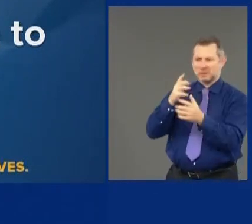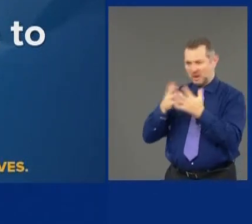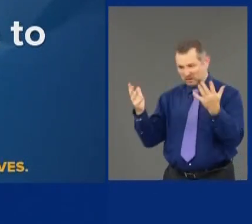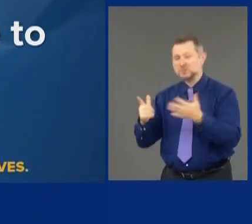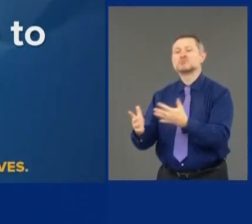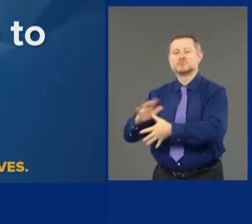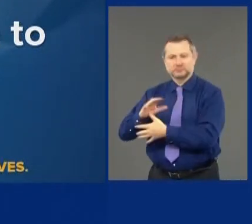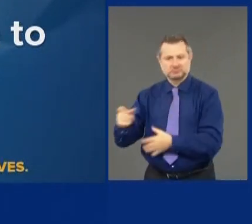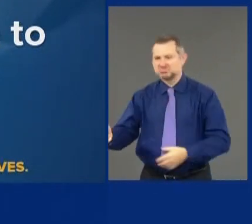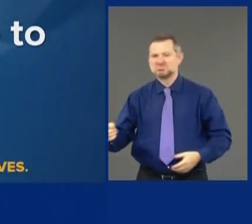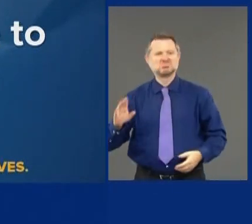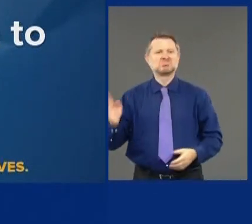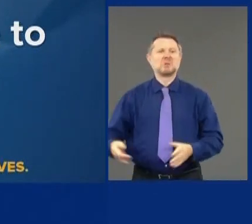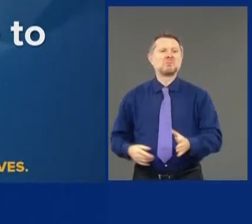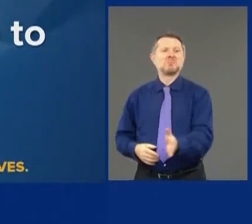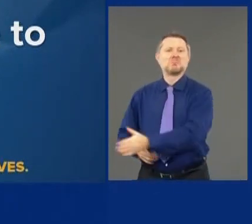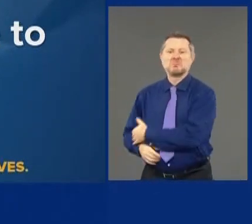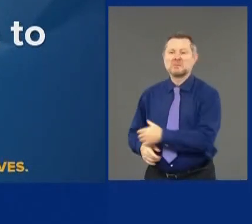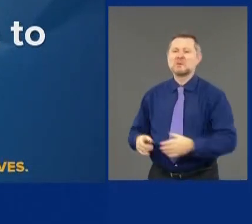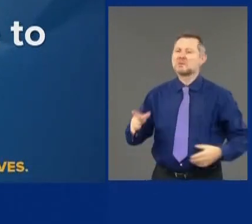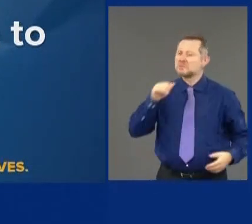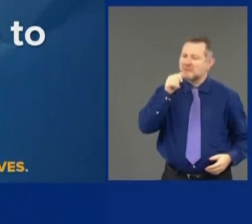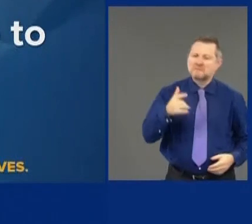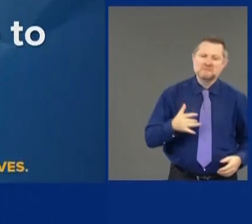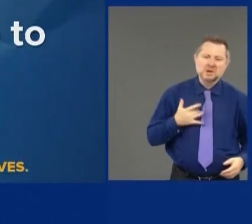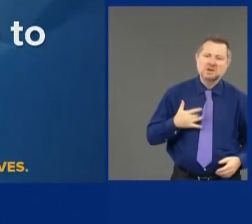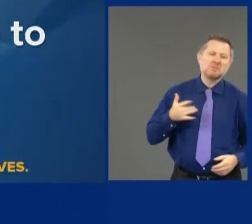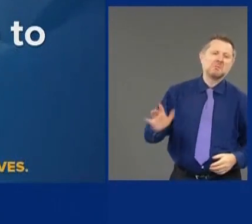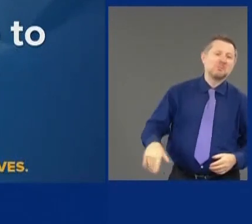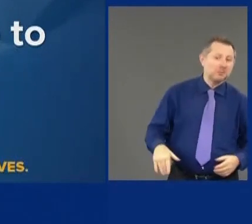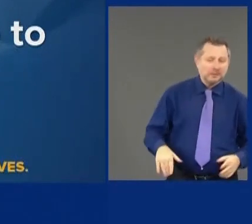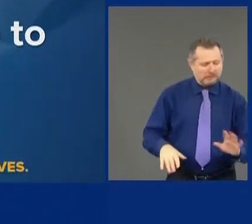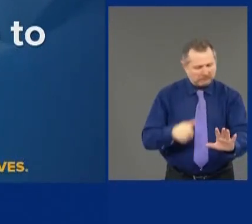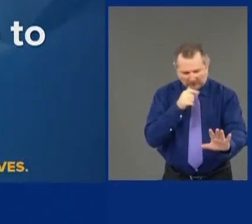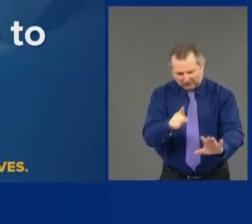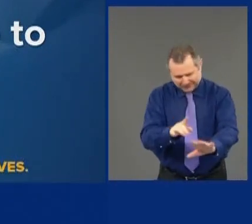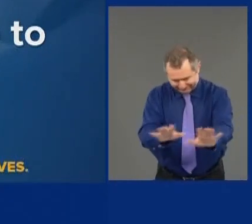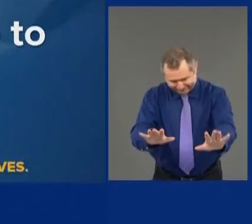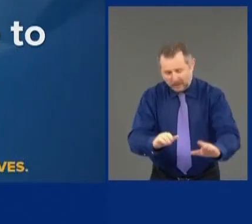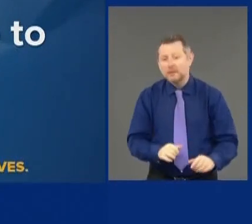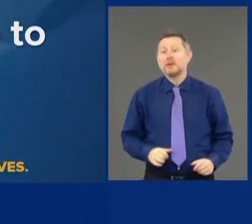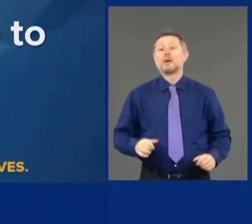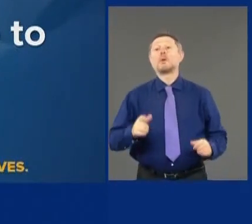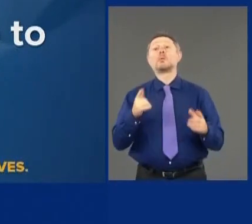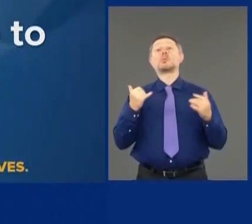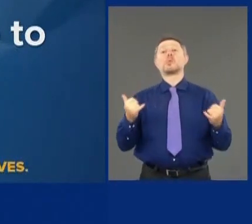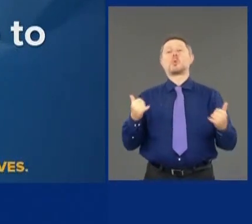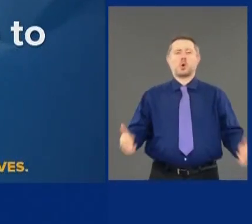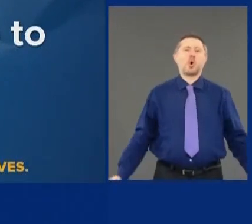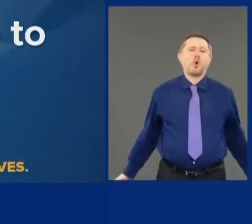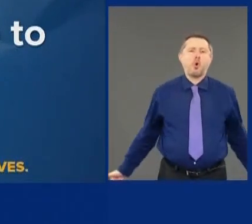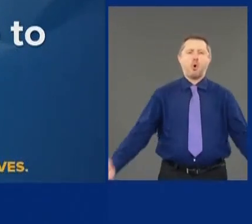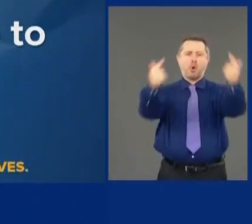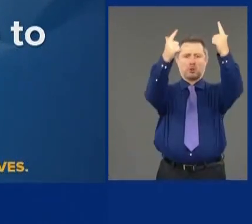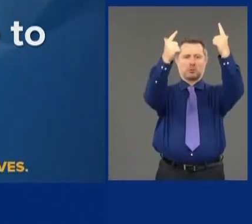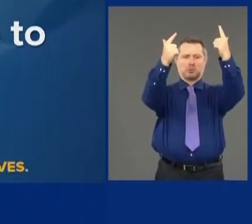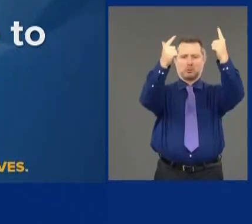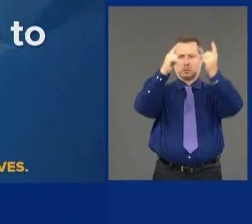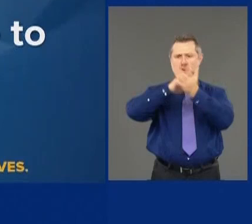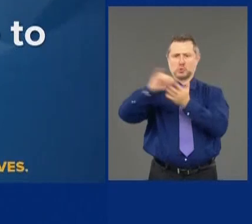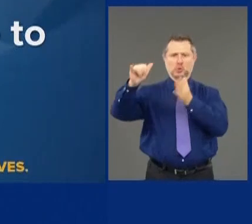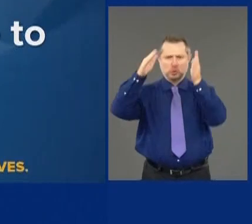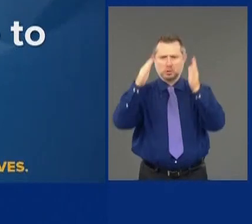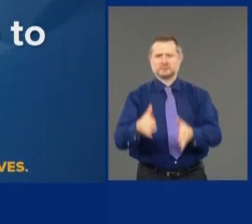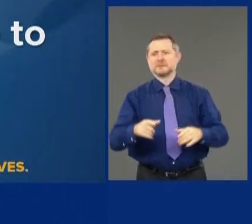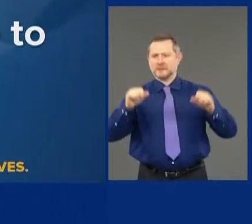opening testing to all New Yorkers. We have that much capacity. All